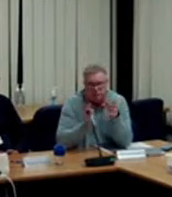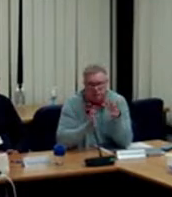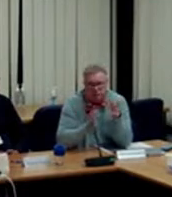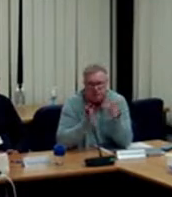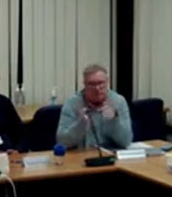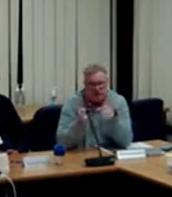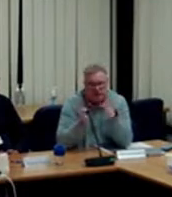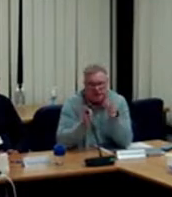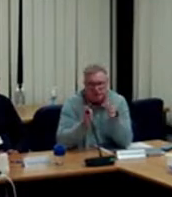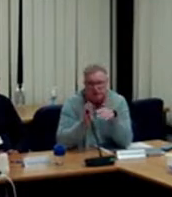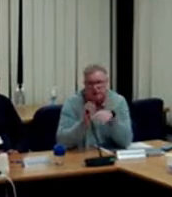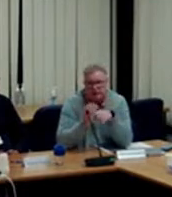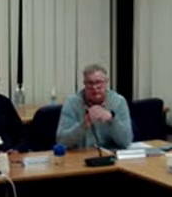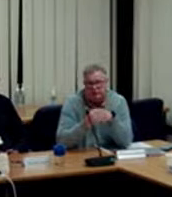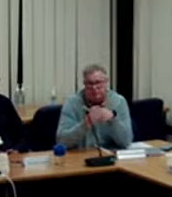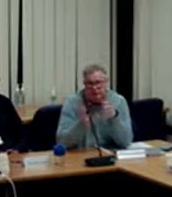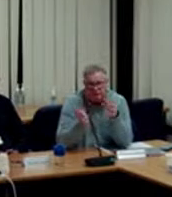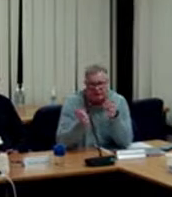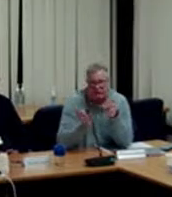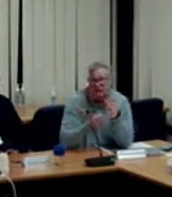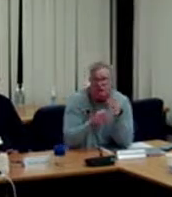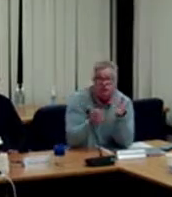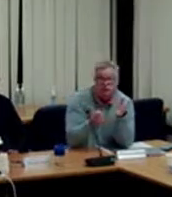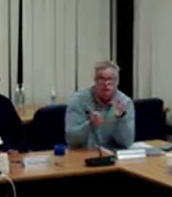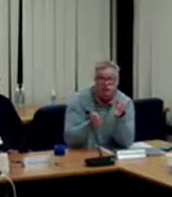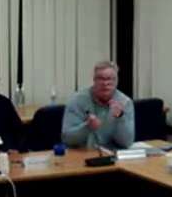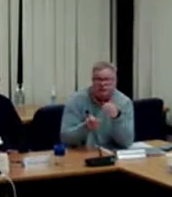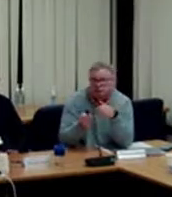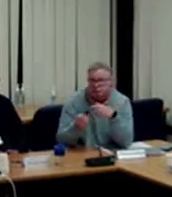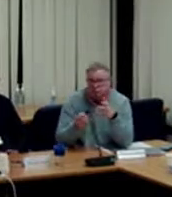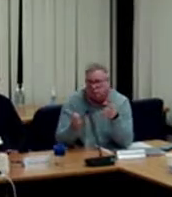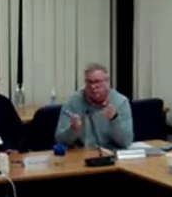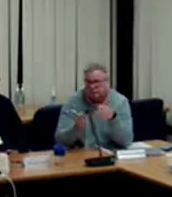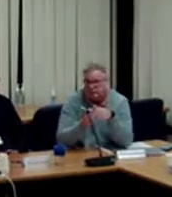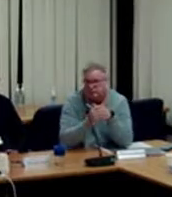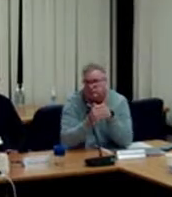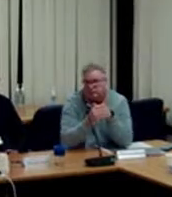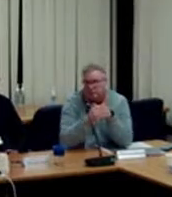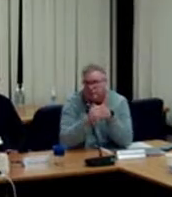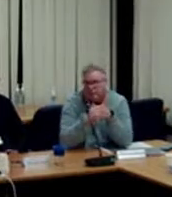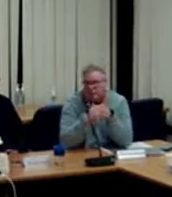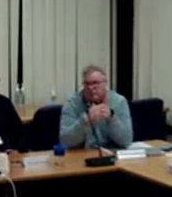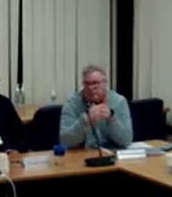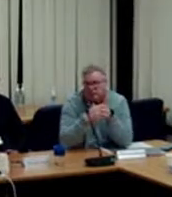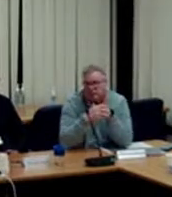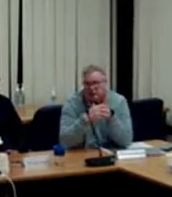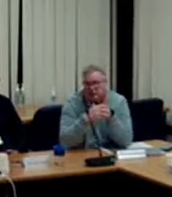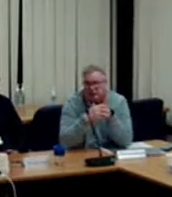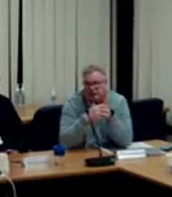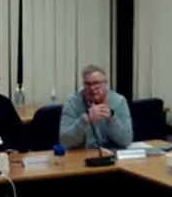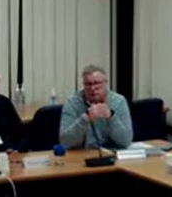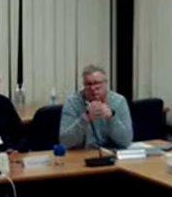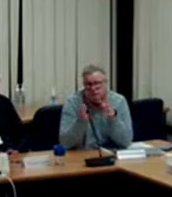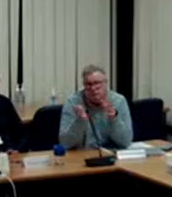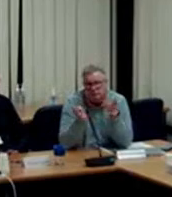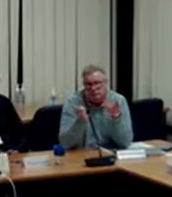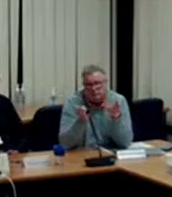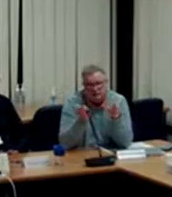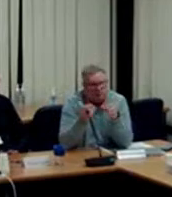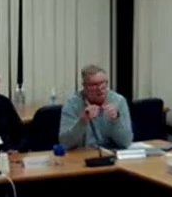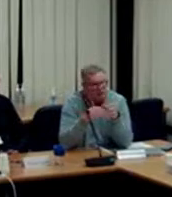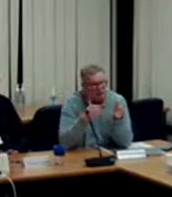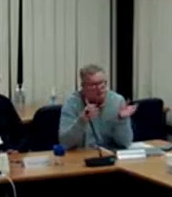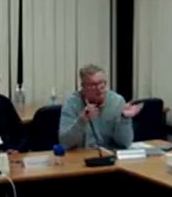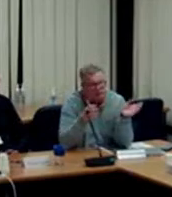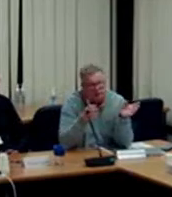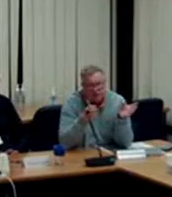different speeds in different areas, because they have certain resources or whatever else it might be. It would be really very useful, because obviously